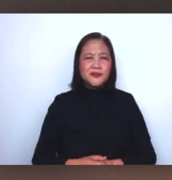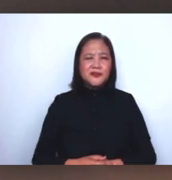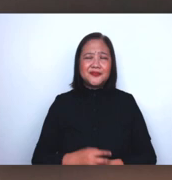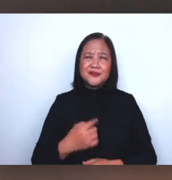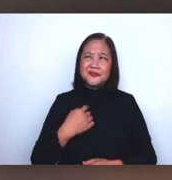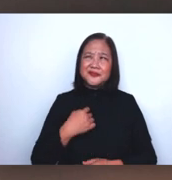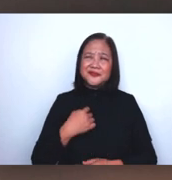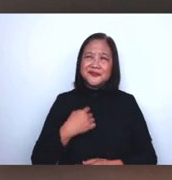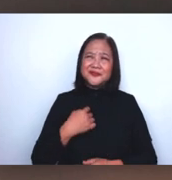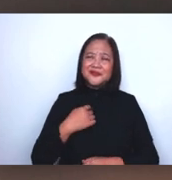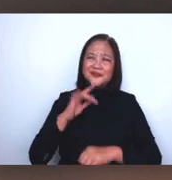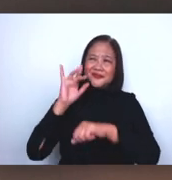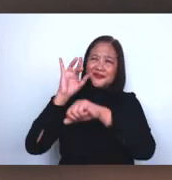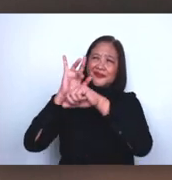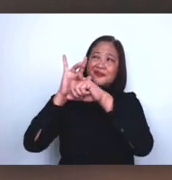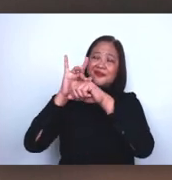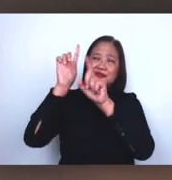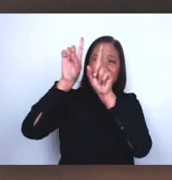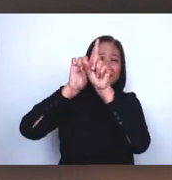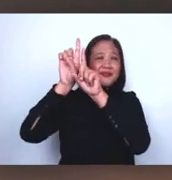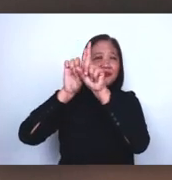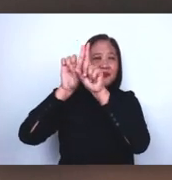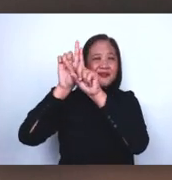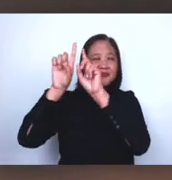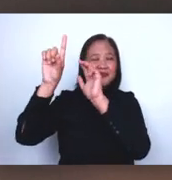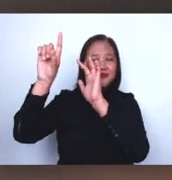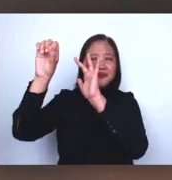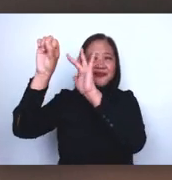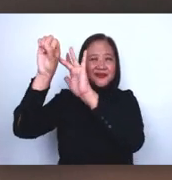I can touch the stars.